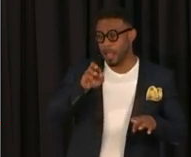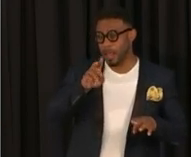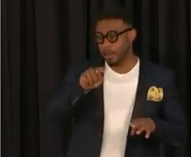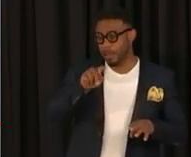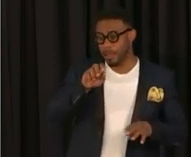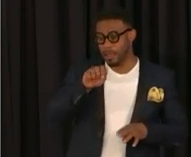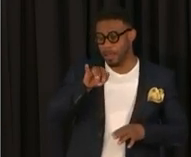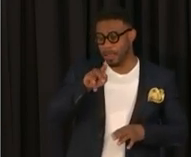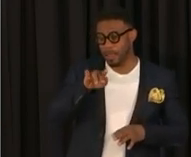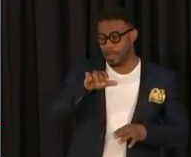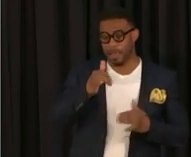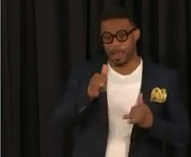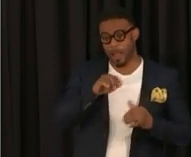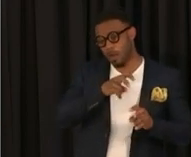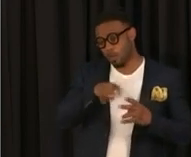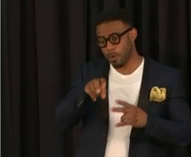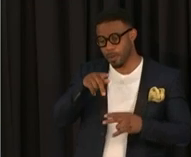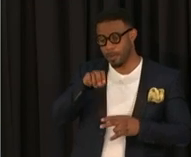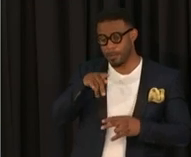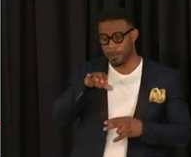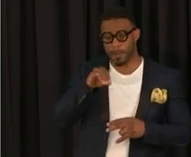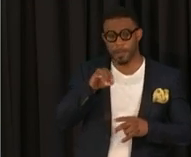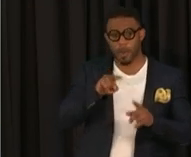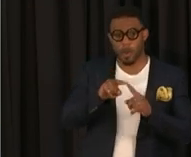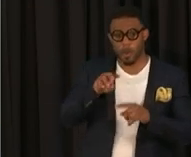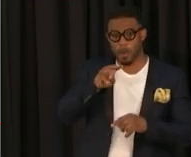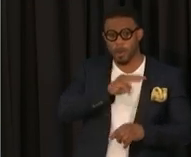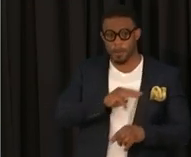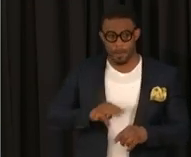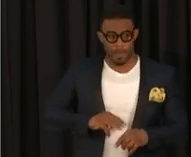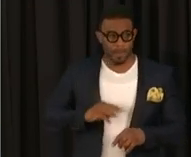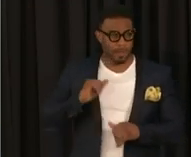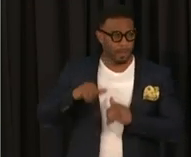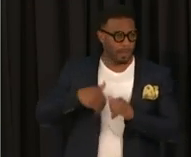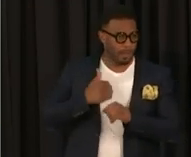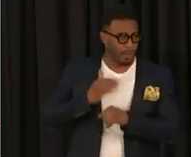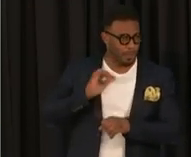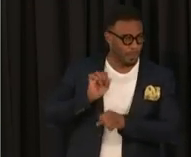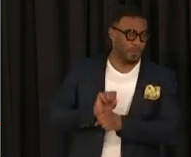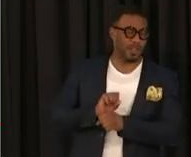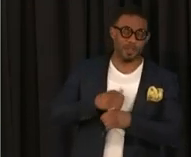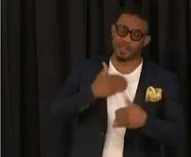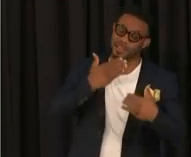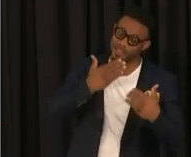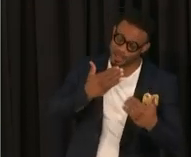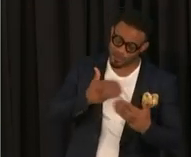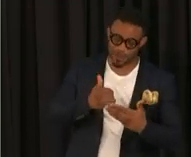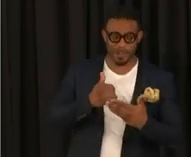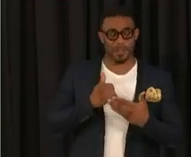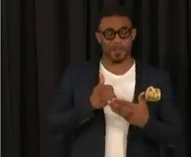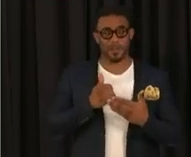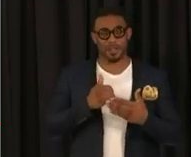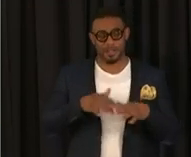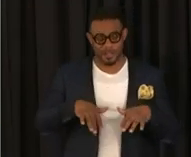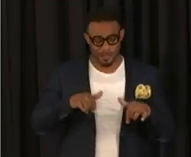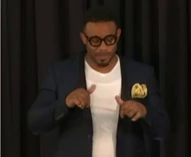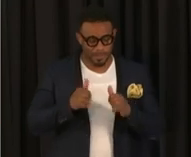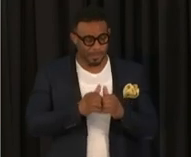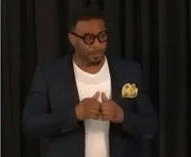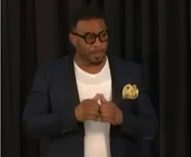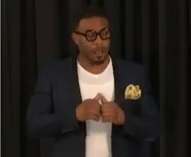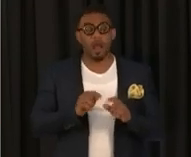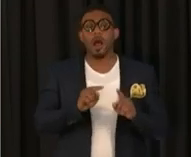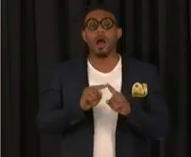Lamont Akins, who's now of PEPCO, who's also a Mayor Bowser alumni. So I want to thank him for helping us pull this one